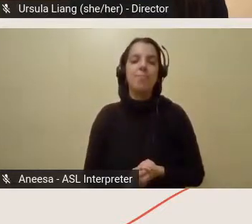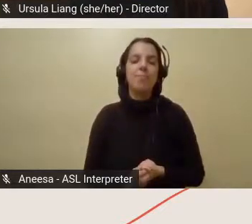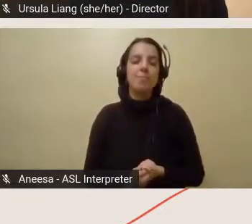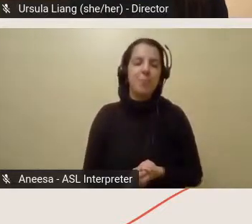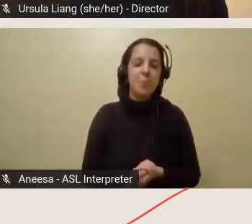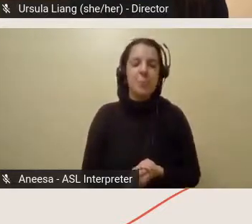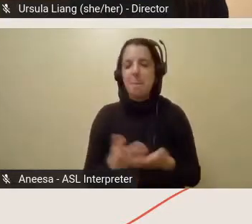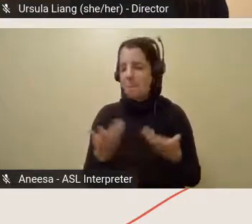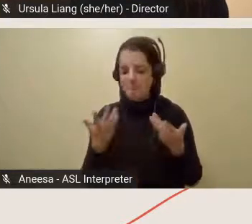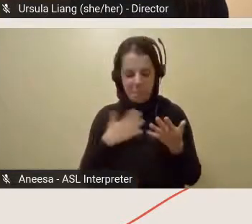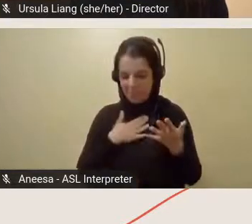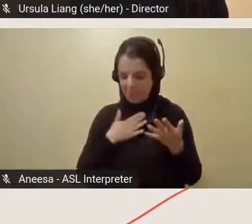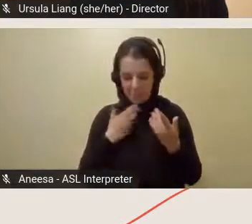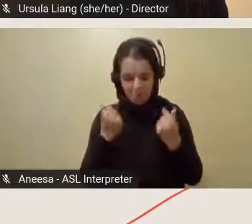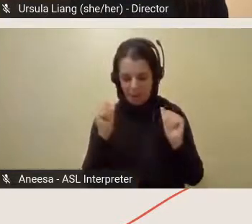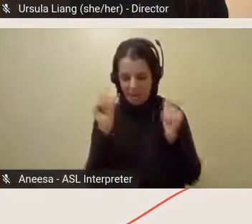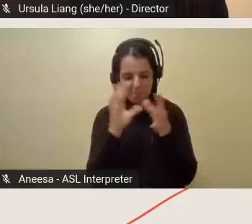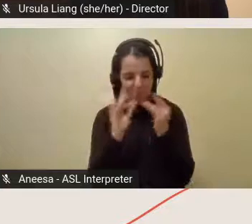what am I trying to say?